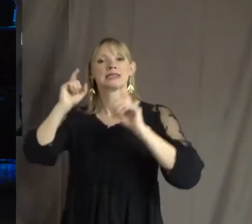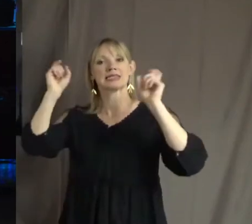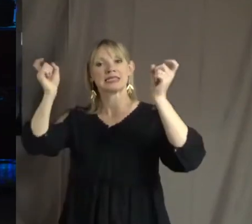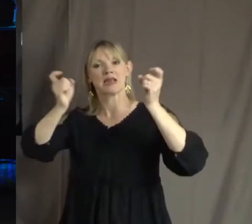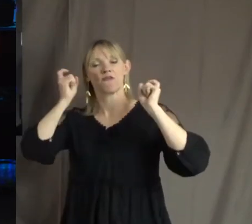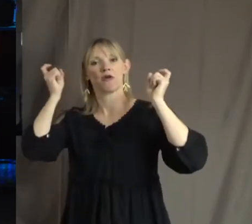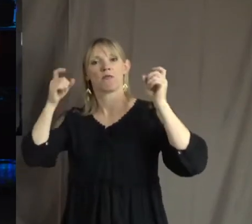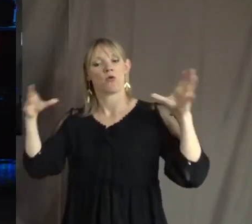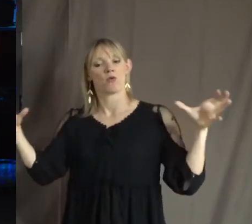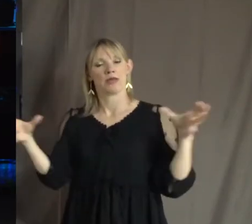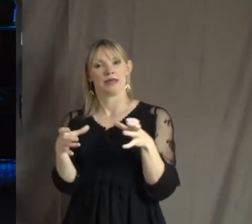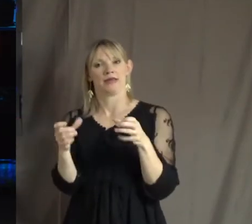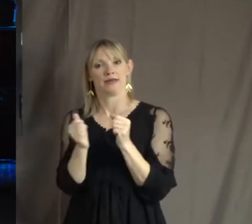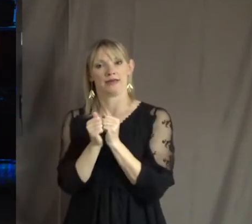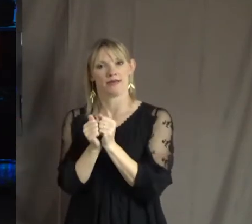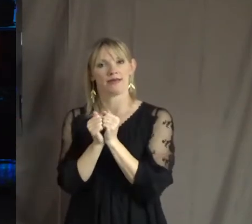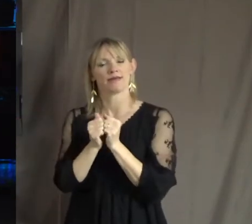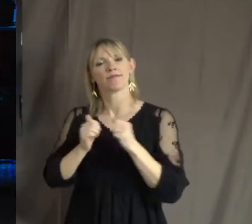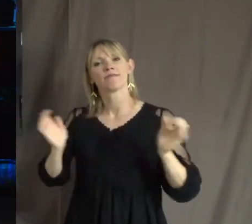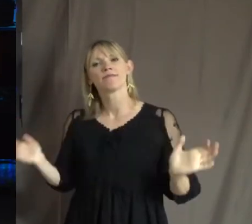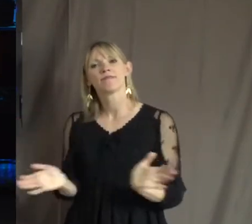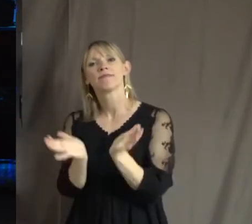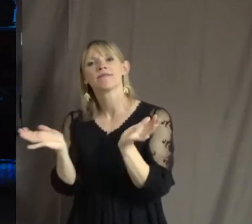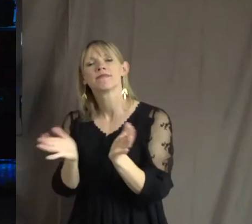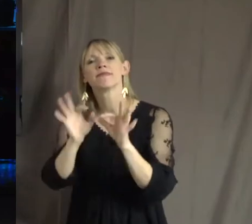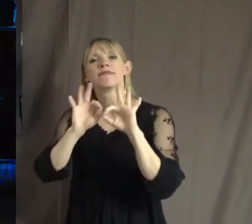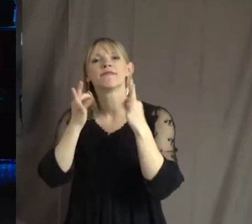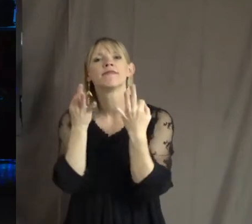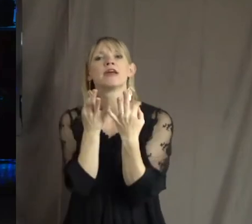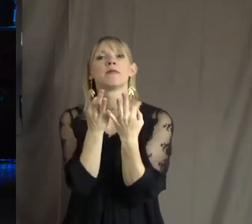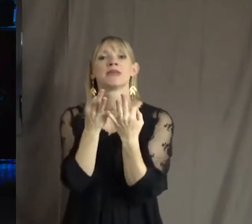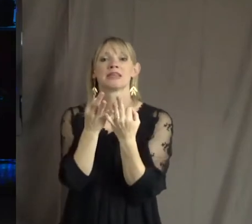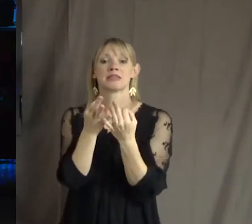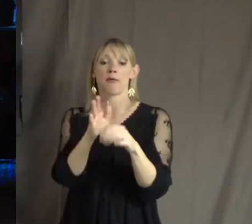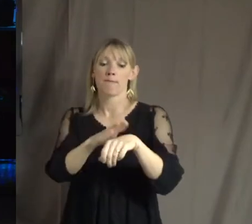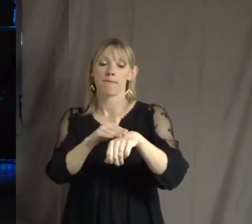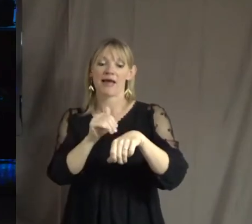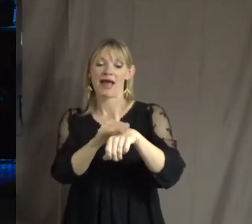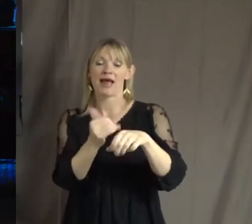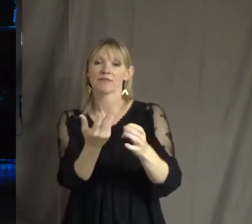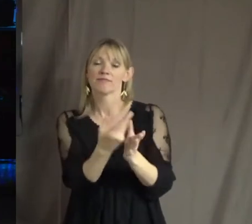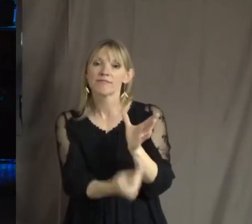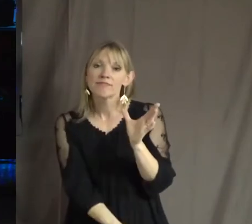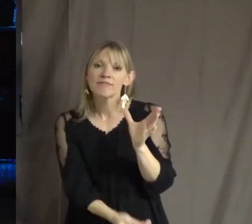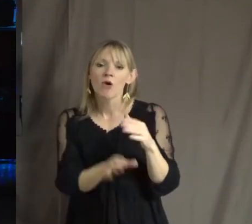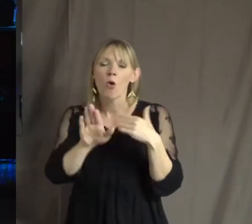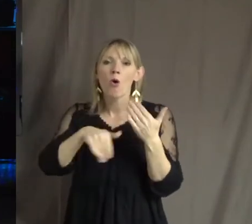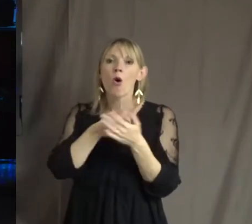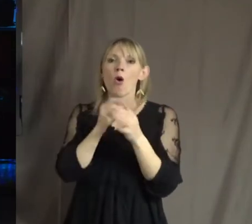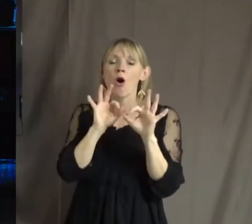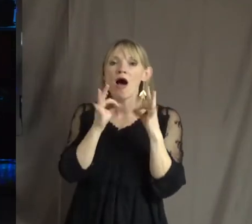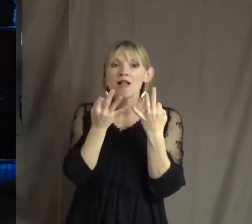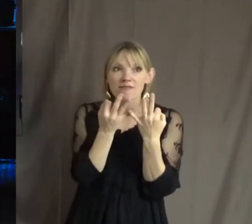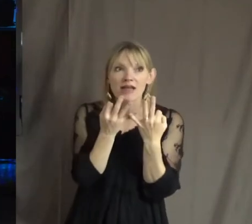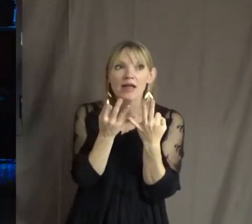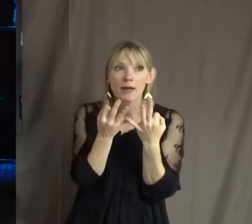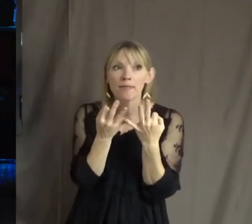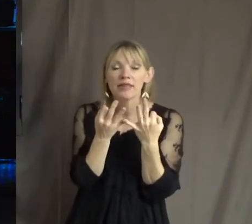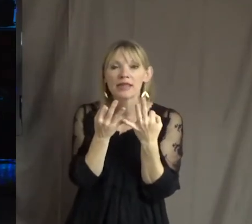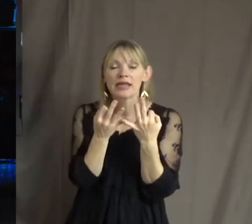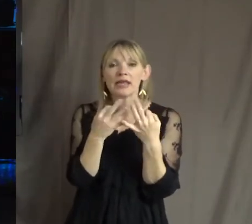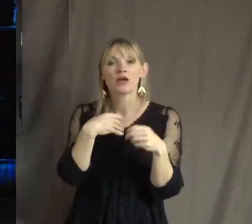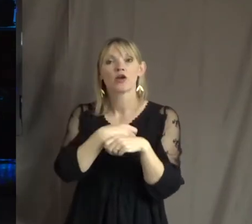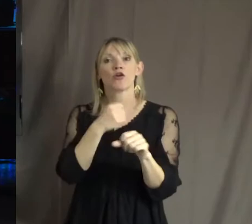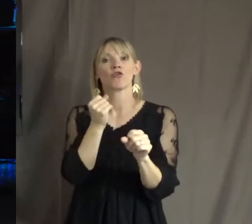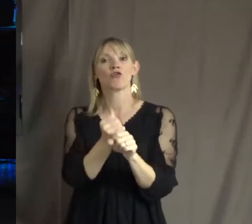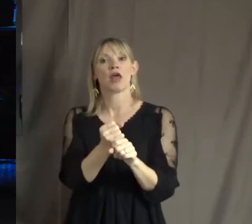ceremony. I always encourage families when they've had a pet loss to take the whole family and to create a